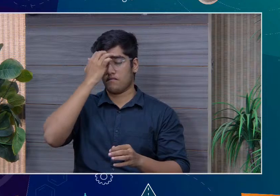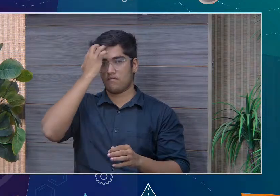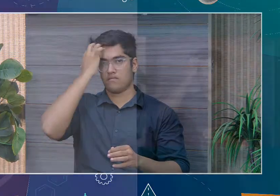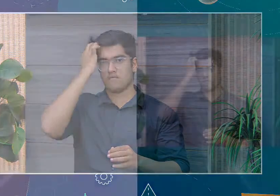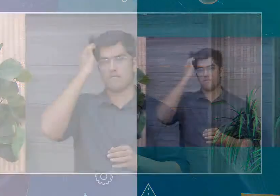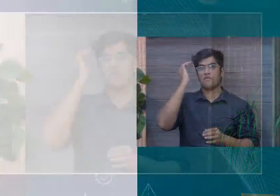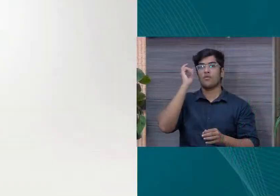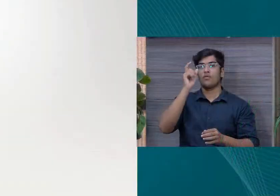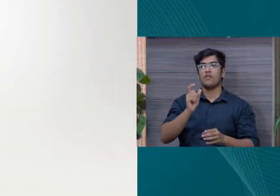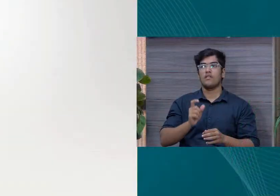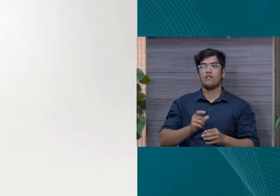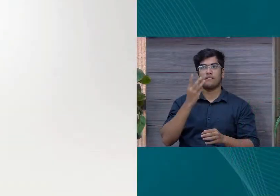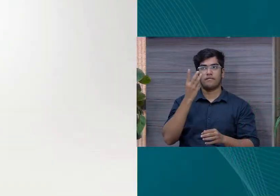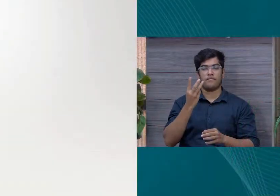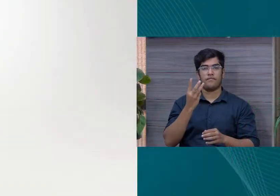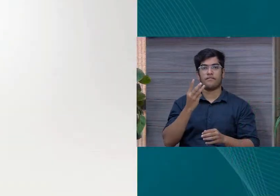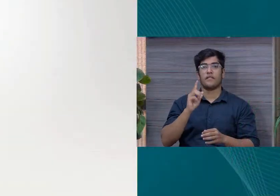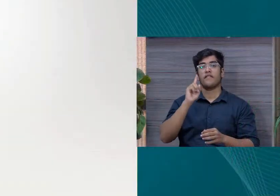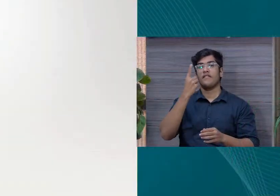words are